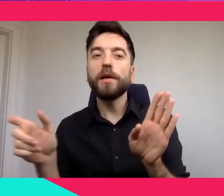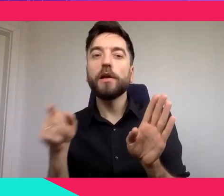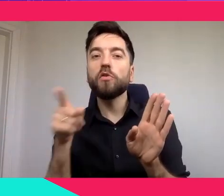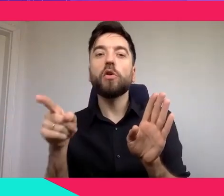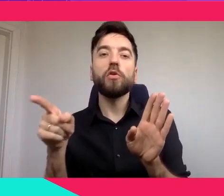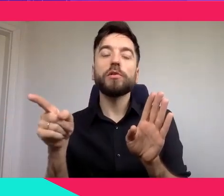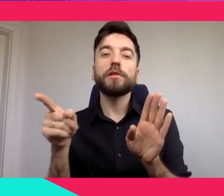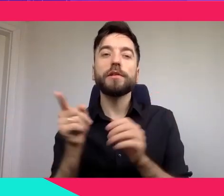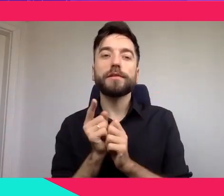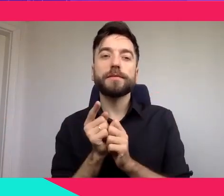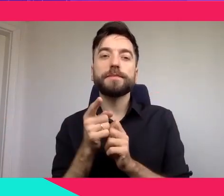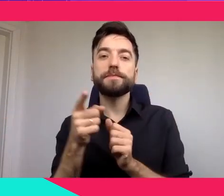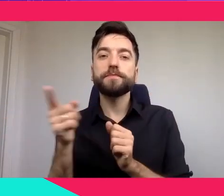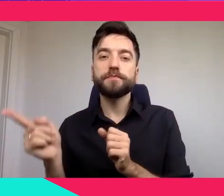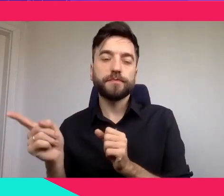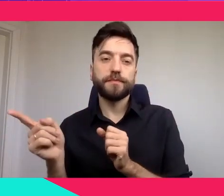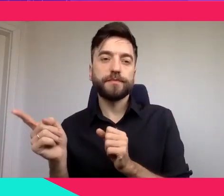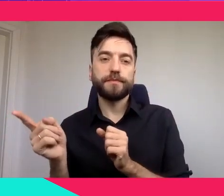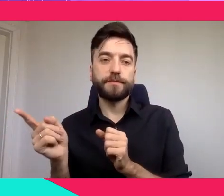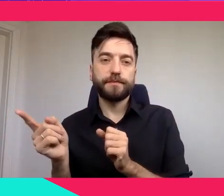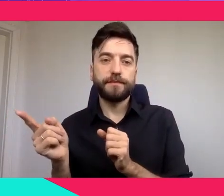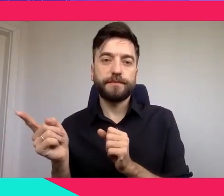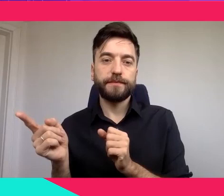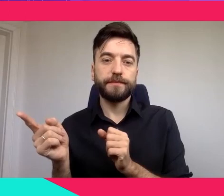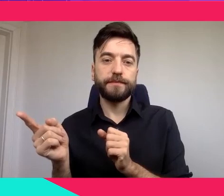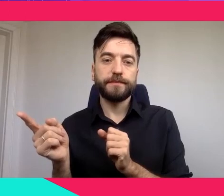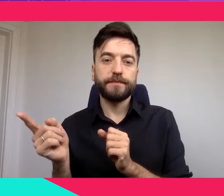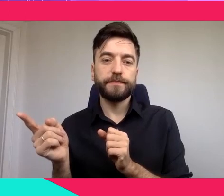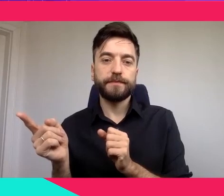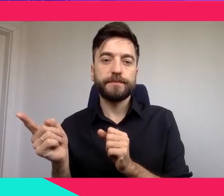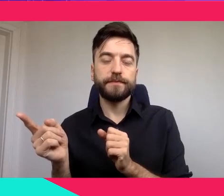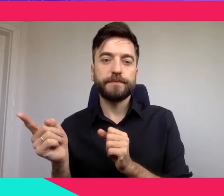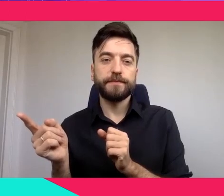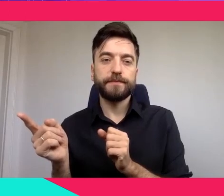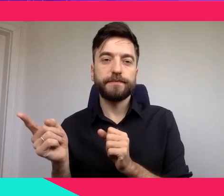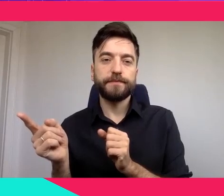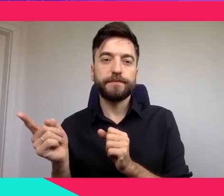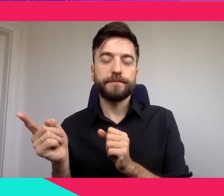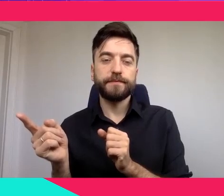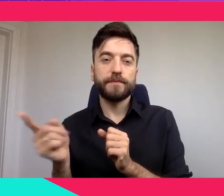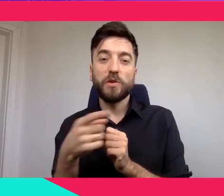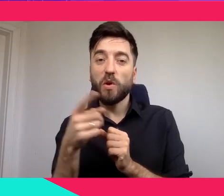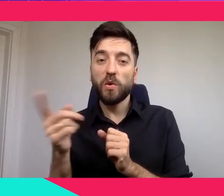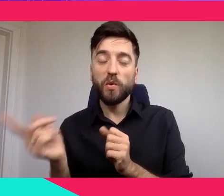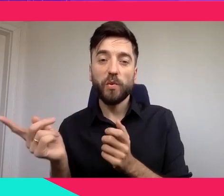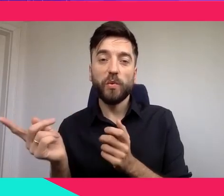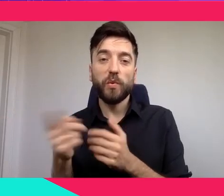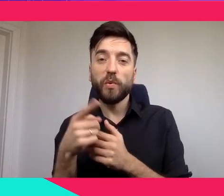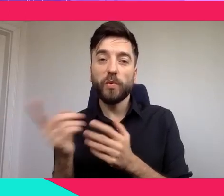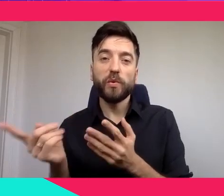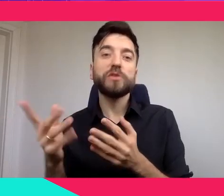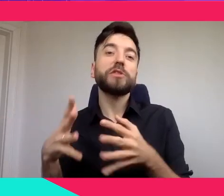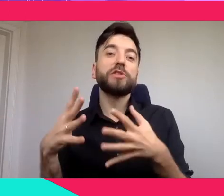demand and need in this information overload society that we all inhabit for good curation and